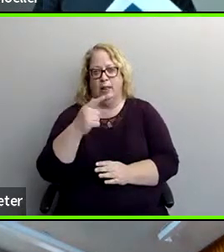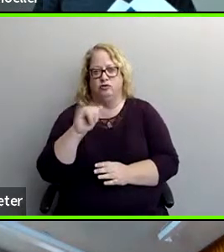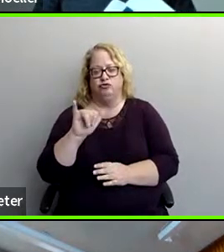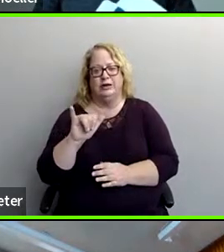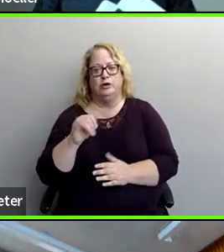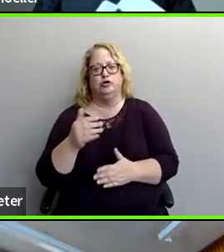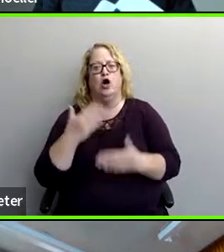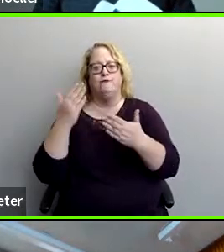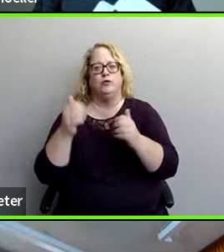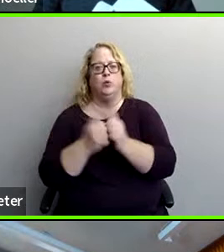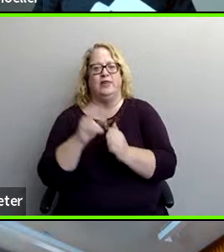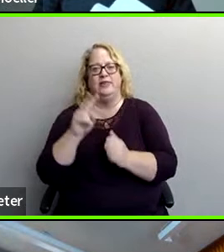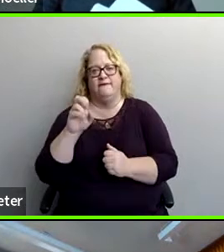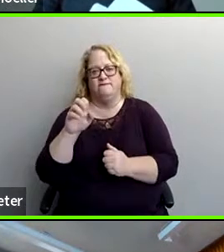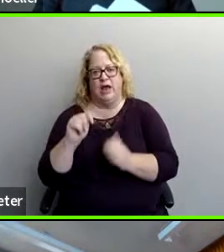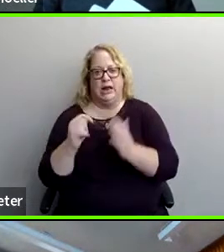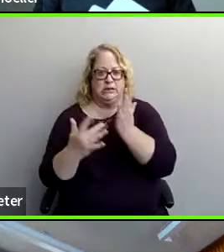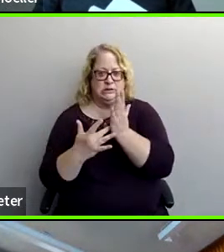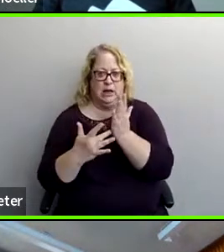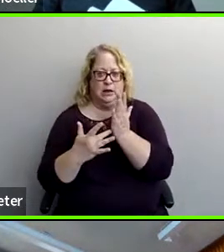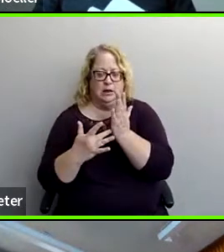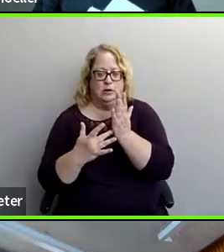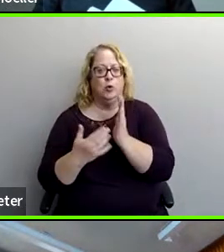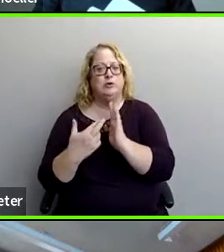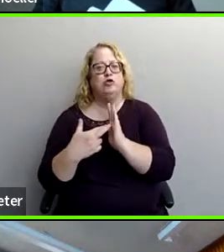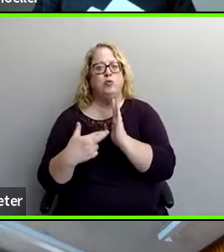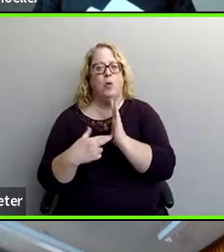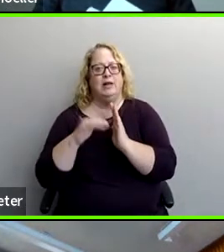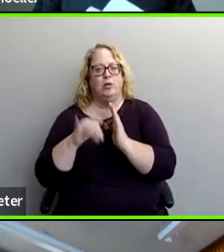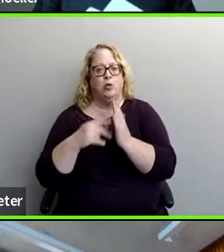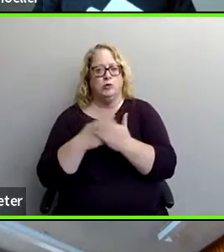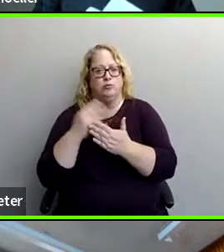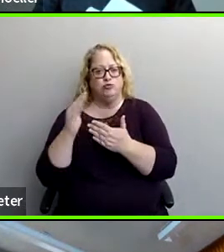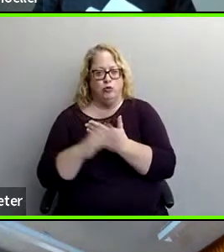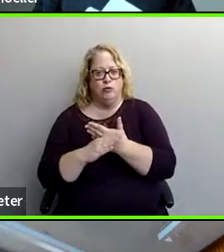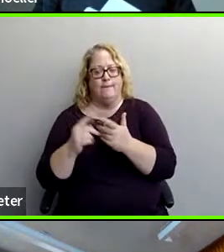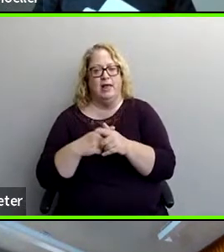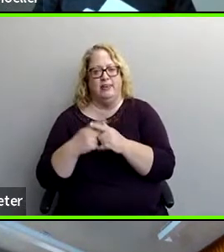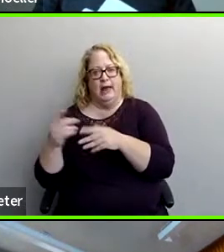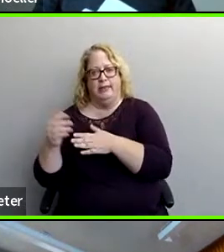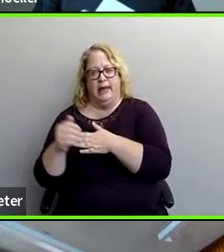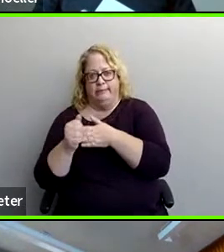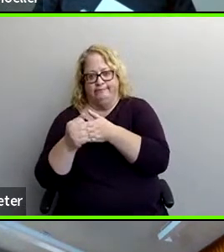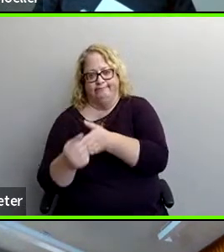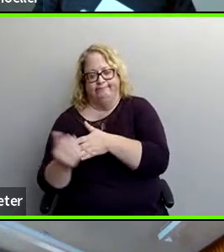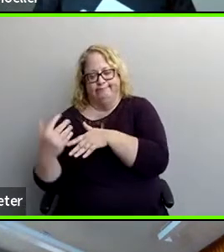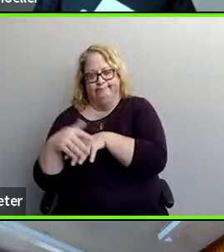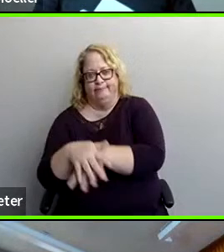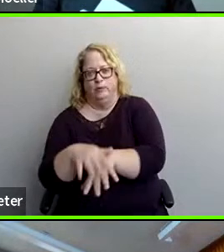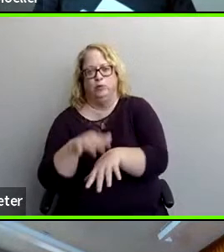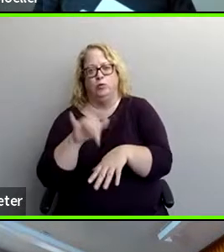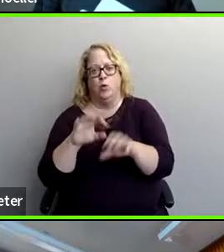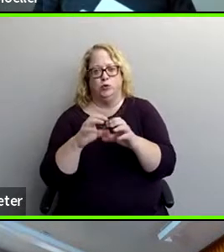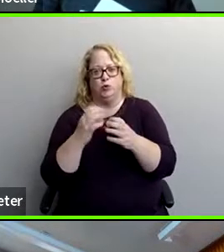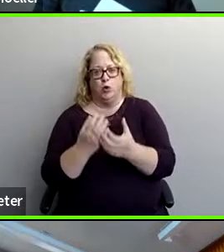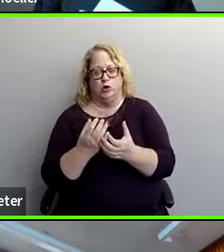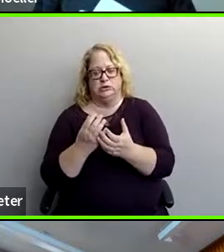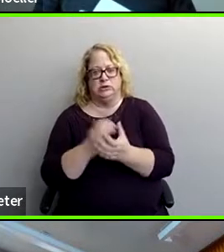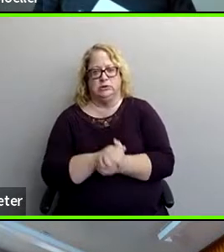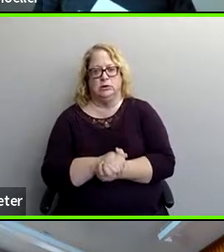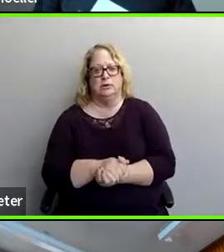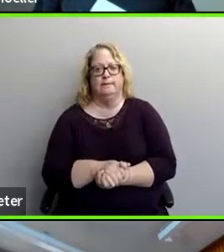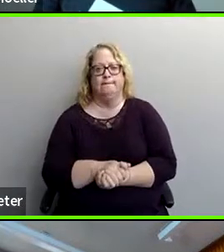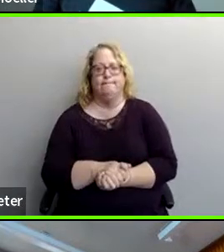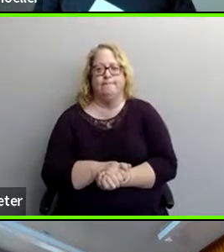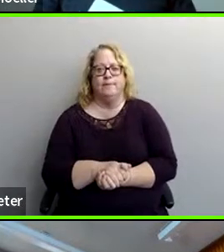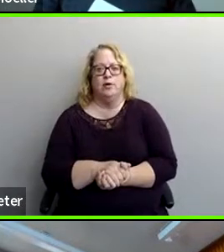VetTech. And so it's the enrollment in those programs that then feed into these courses. So they're